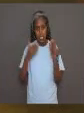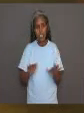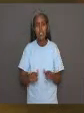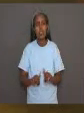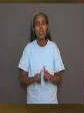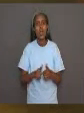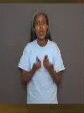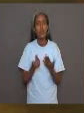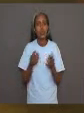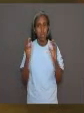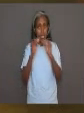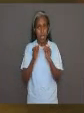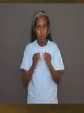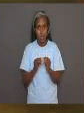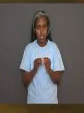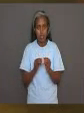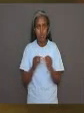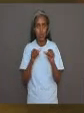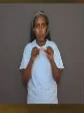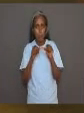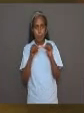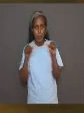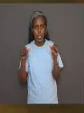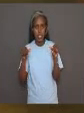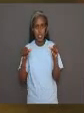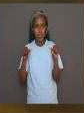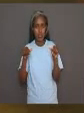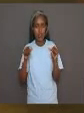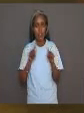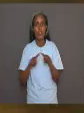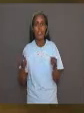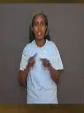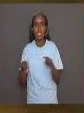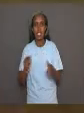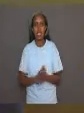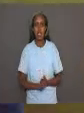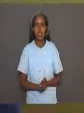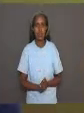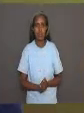to calculate two measures of variation: